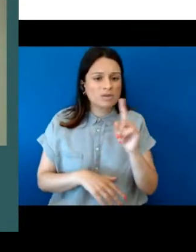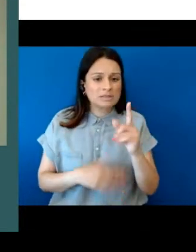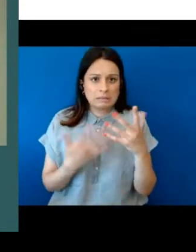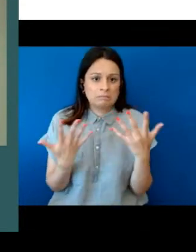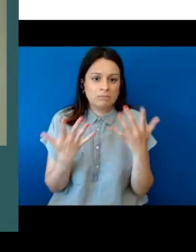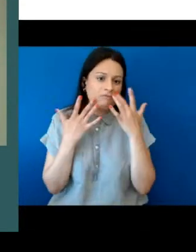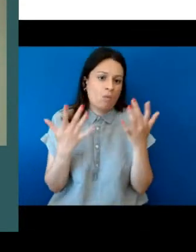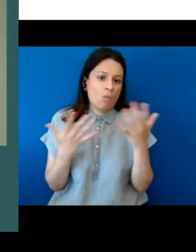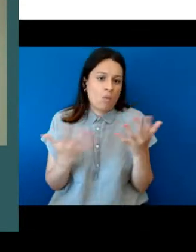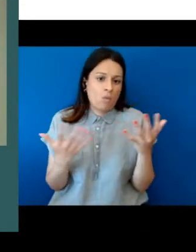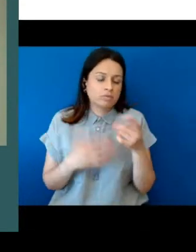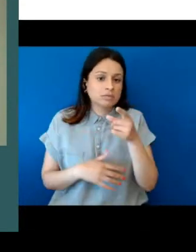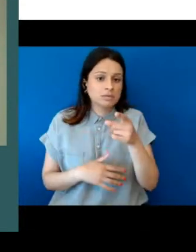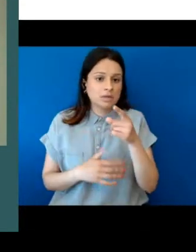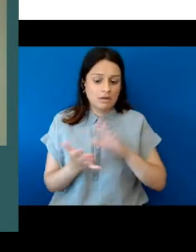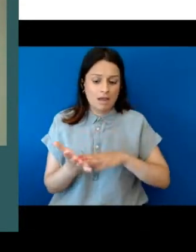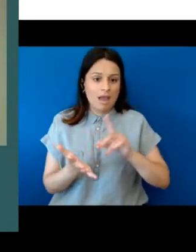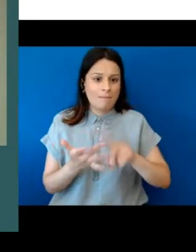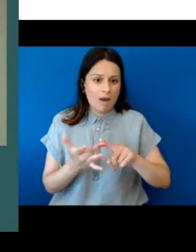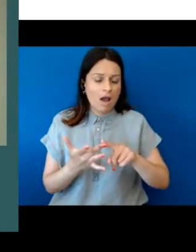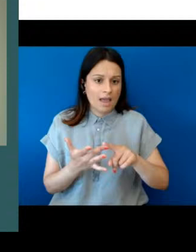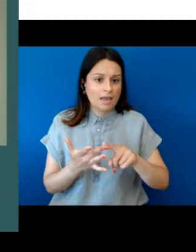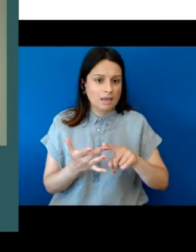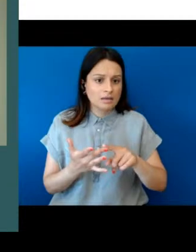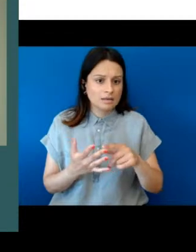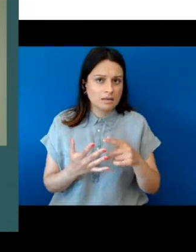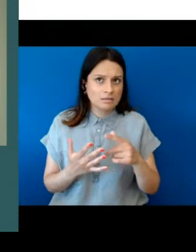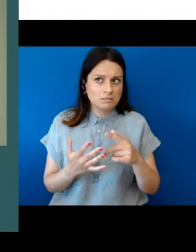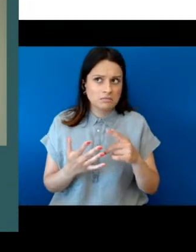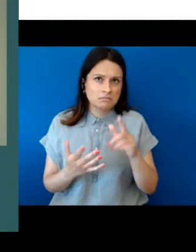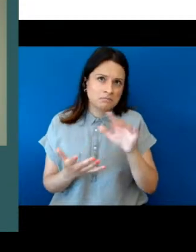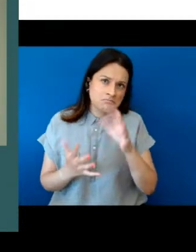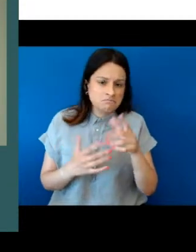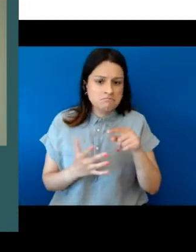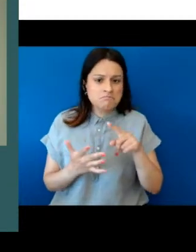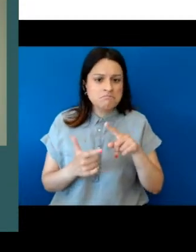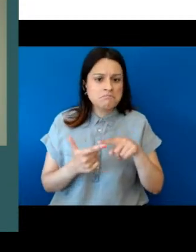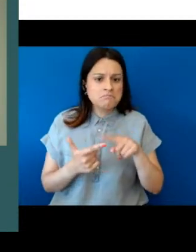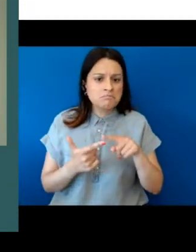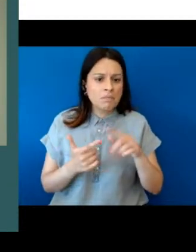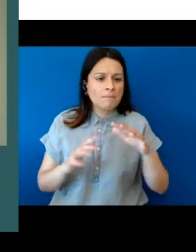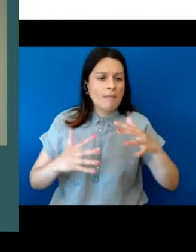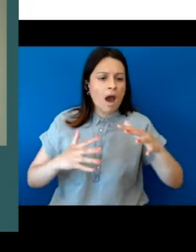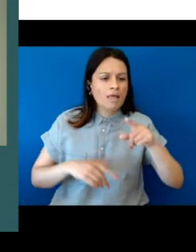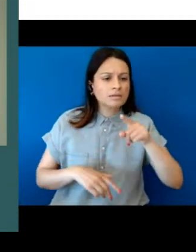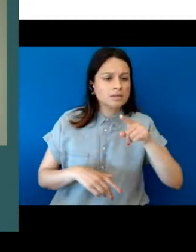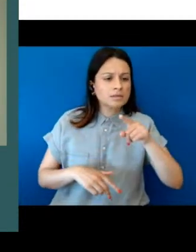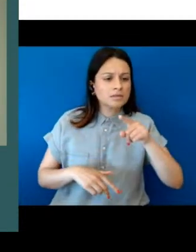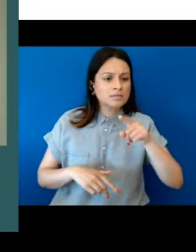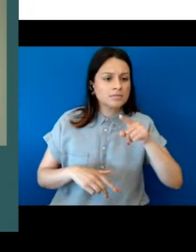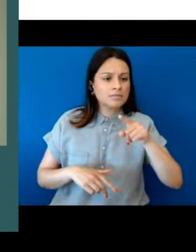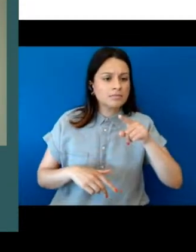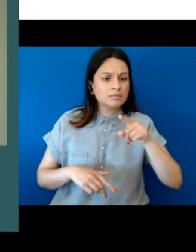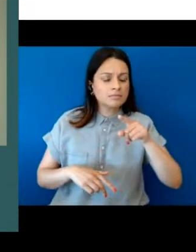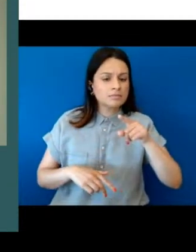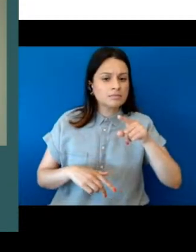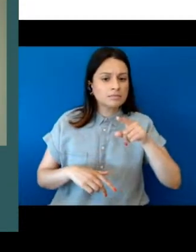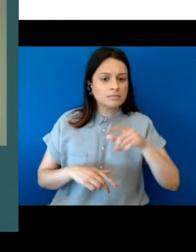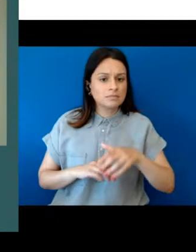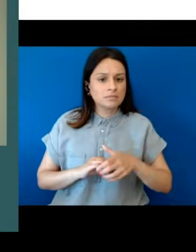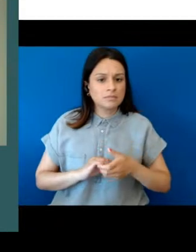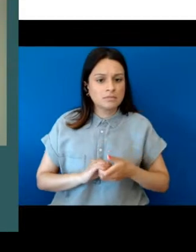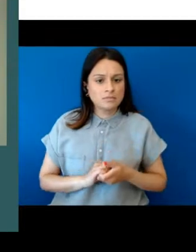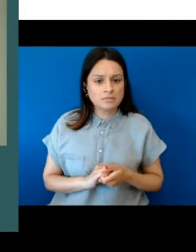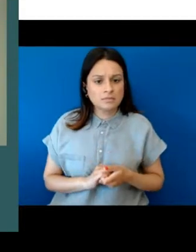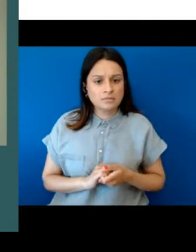MI will be that tends to be a milder rise than